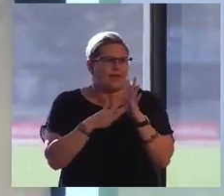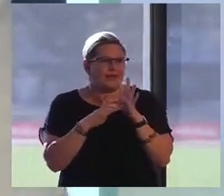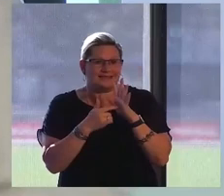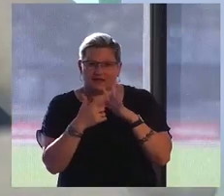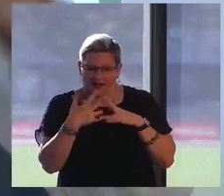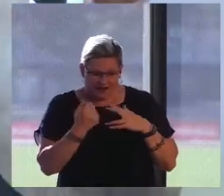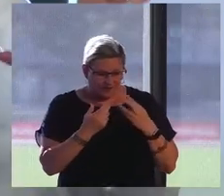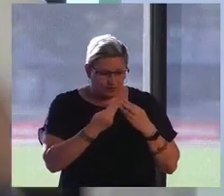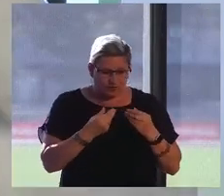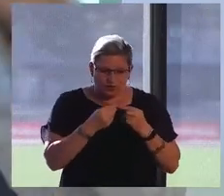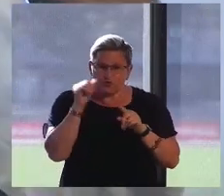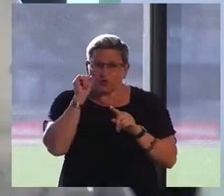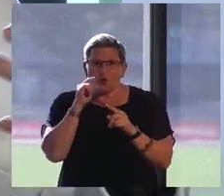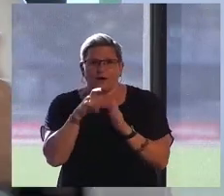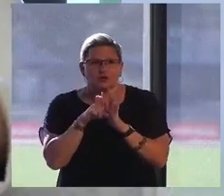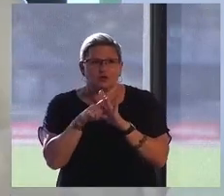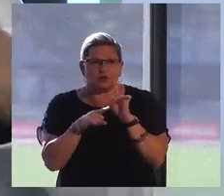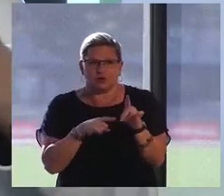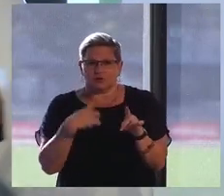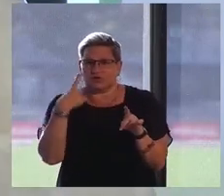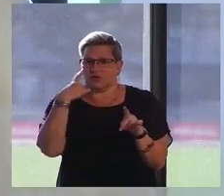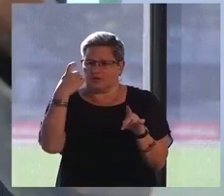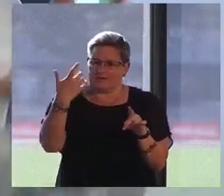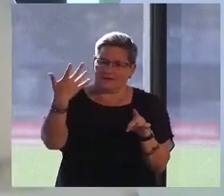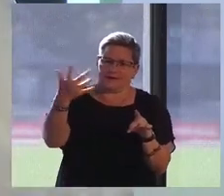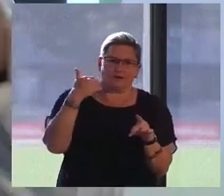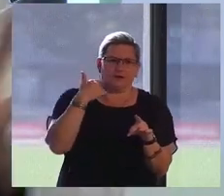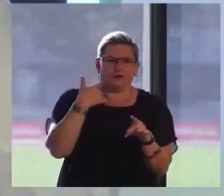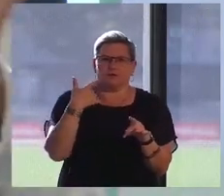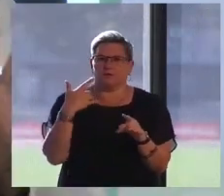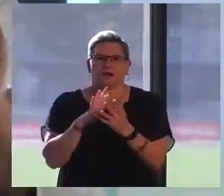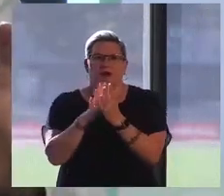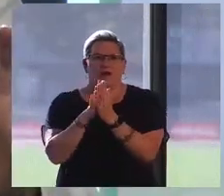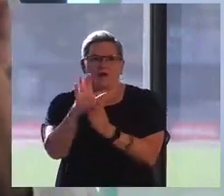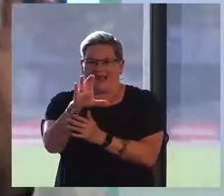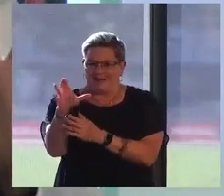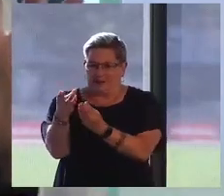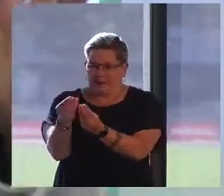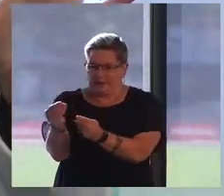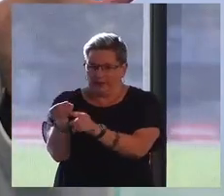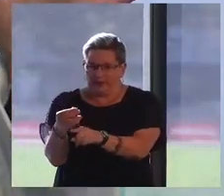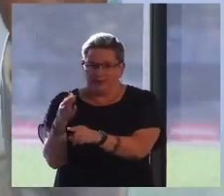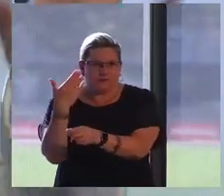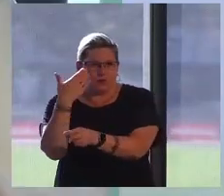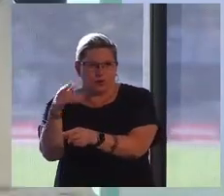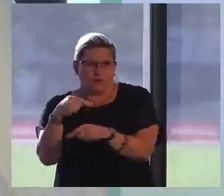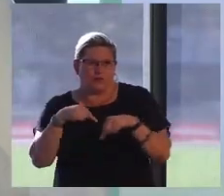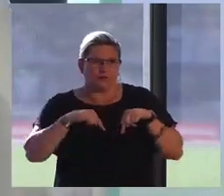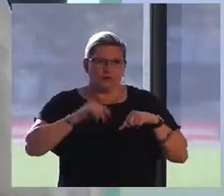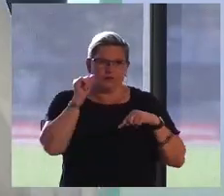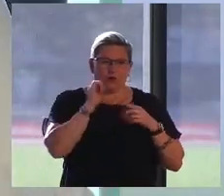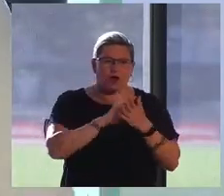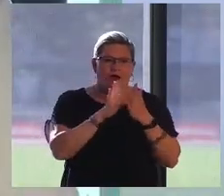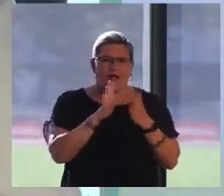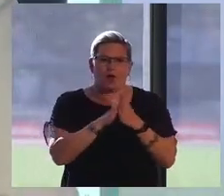we're trying to invent, you know, a cure for cancer or something that scientists are still trying to work out. We know how to reduce carbon pollution. We know